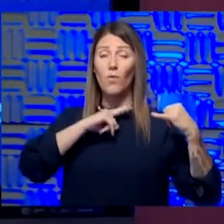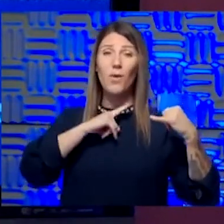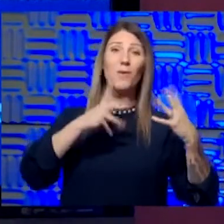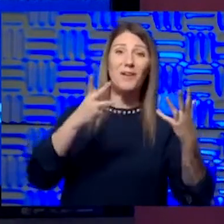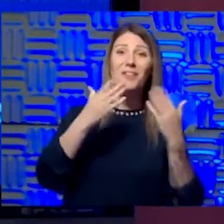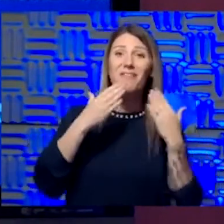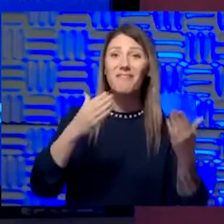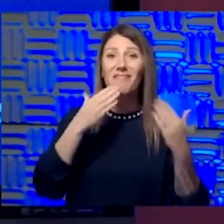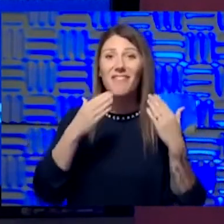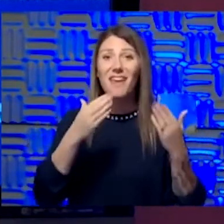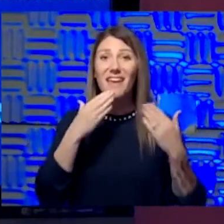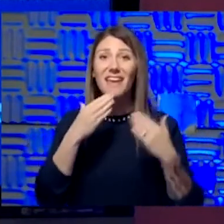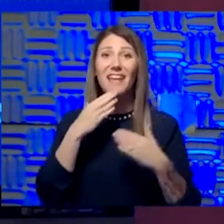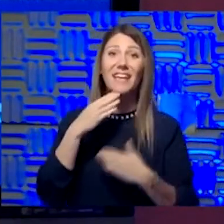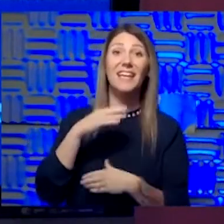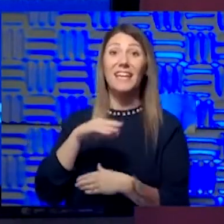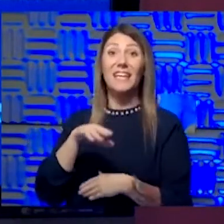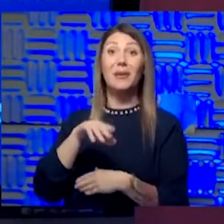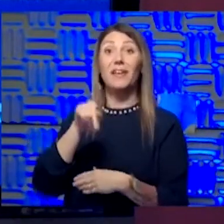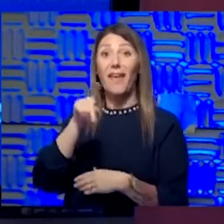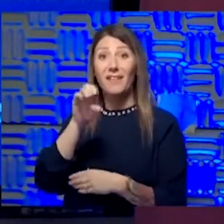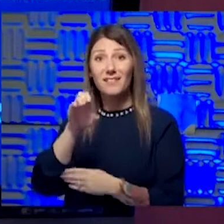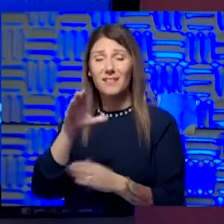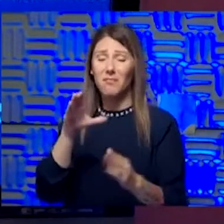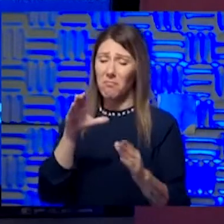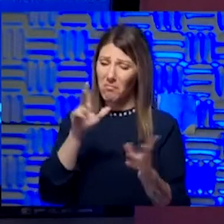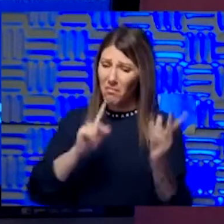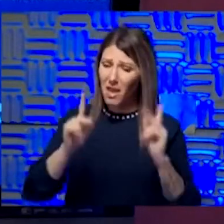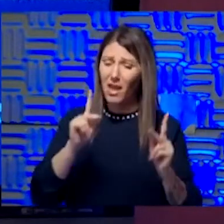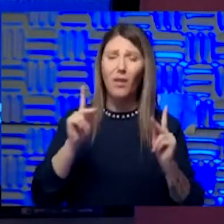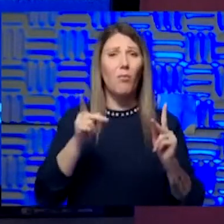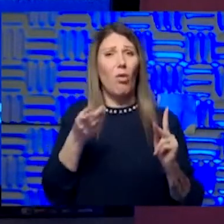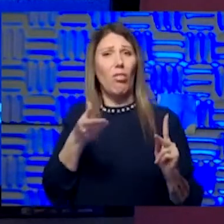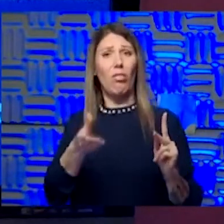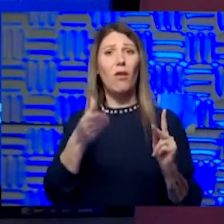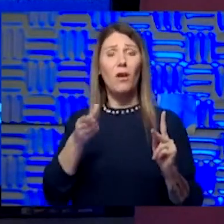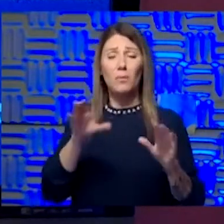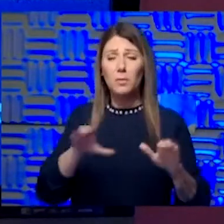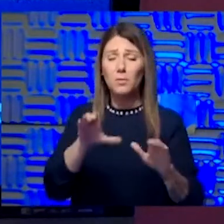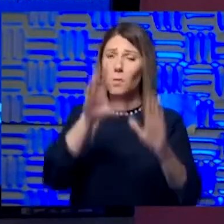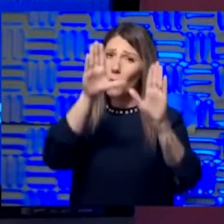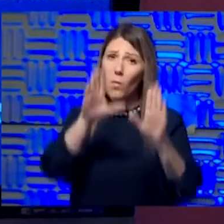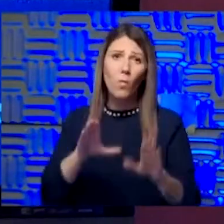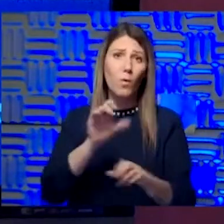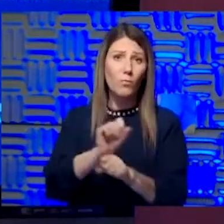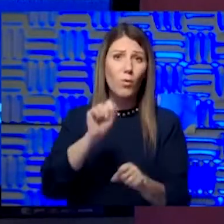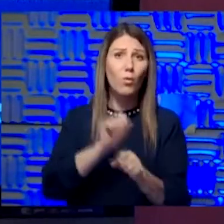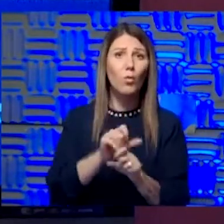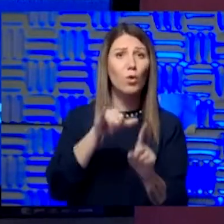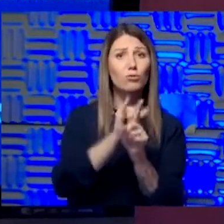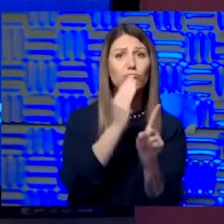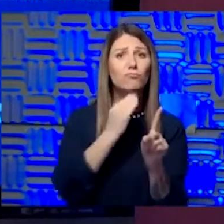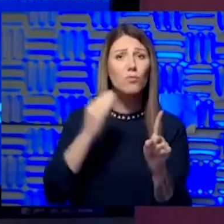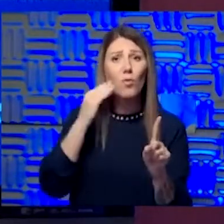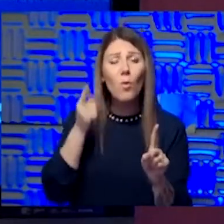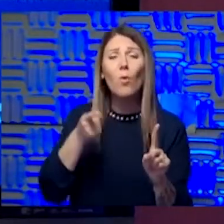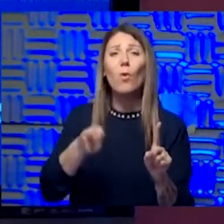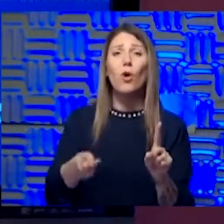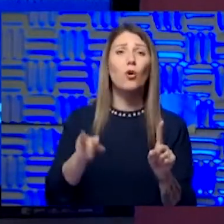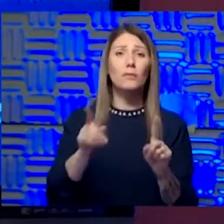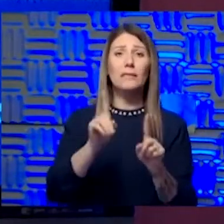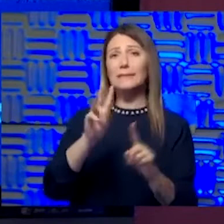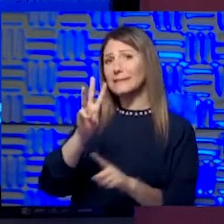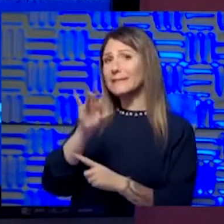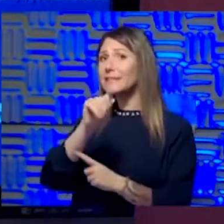BKC, and we think that's happened. People have done a great job on the sheltering in place and staying at home and 6 feet away and all the